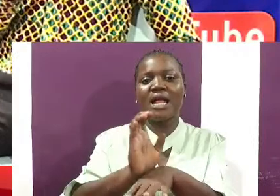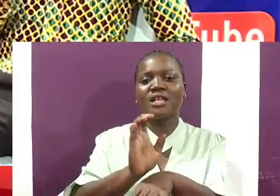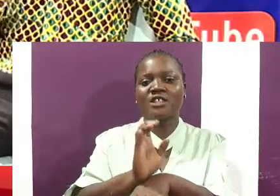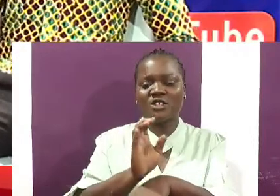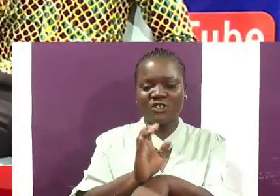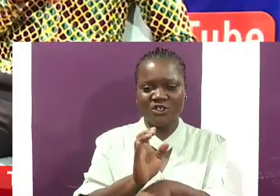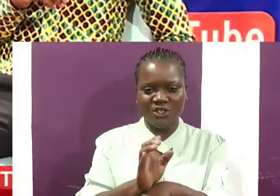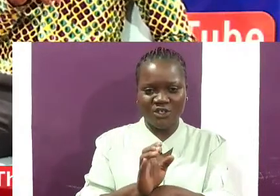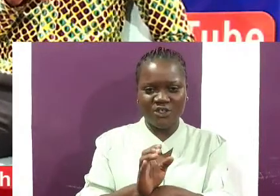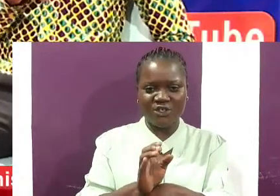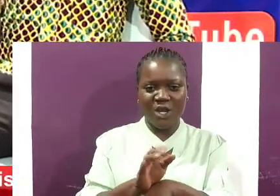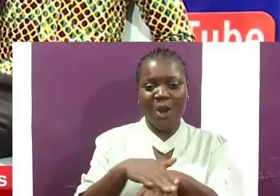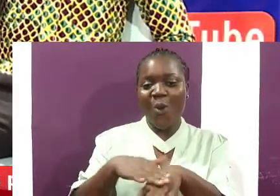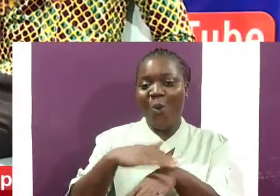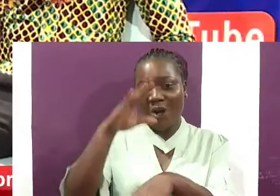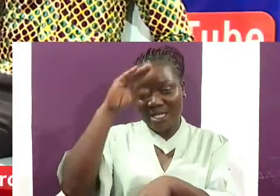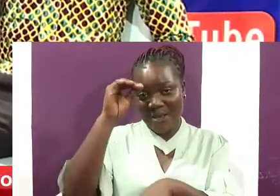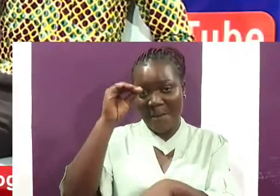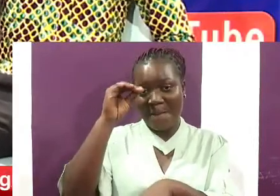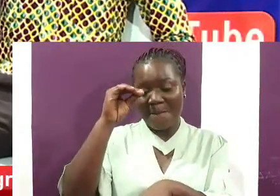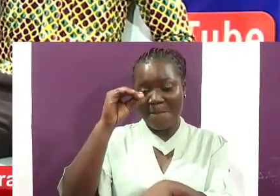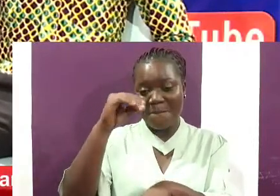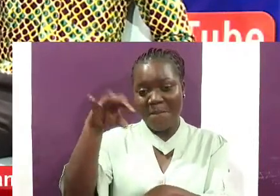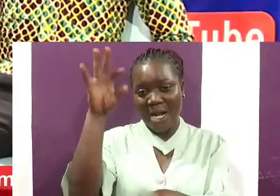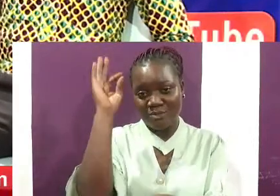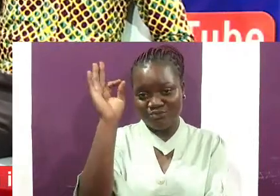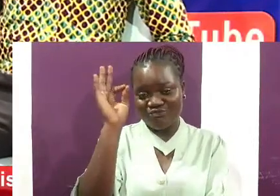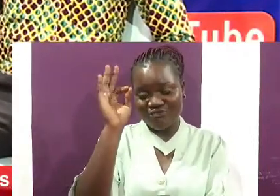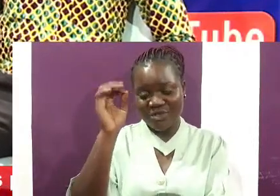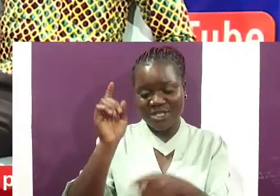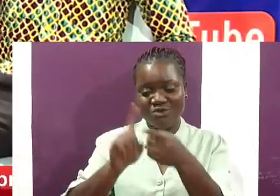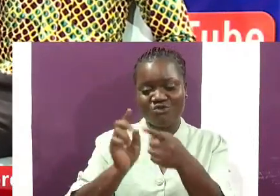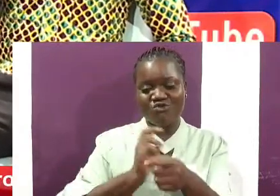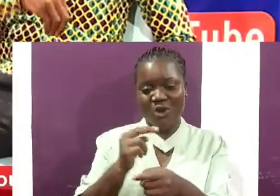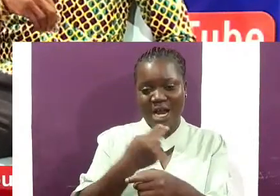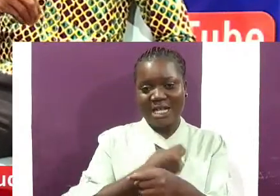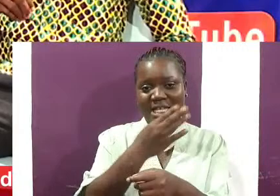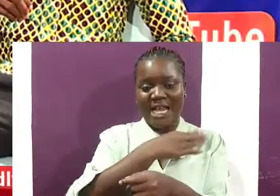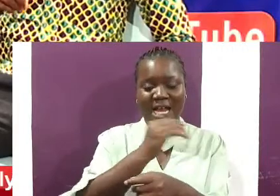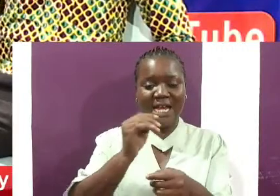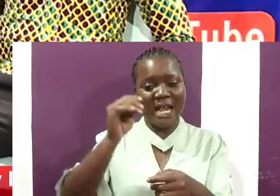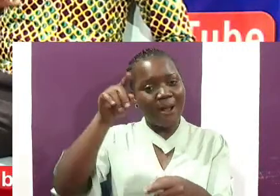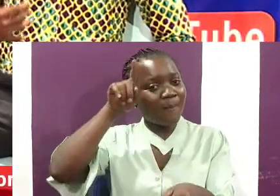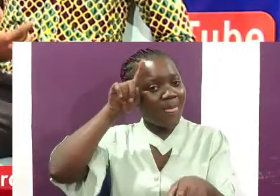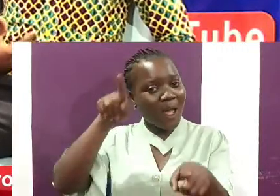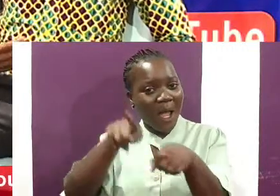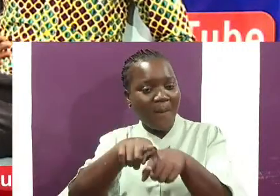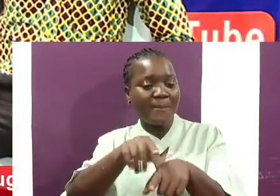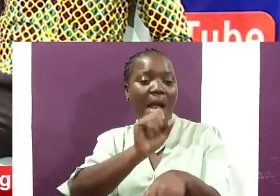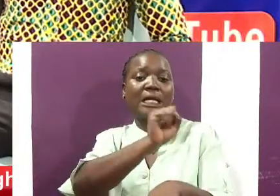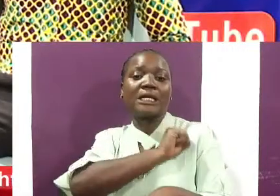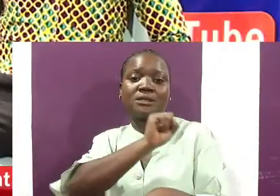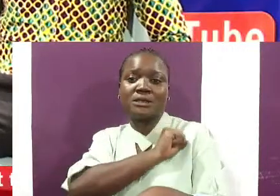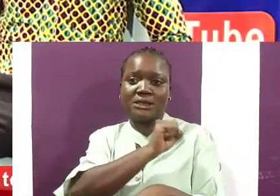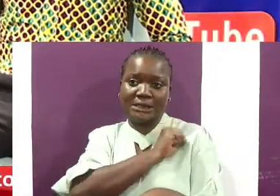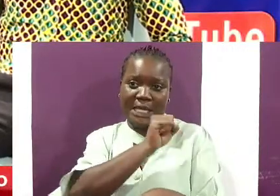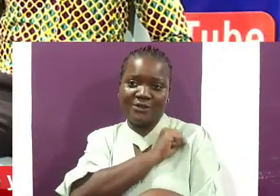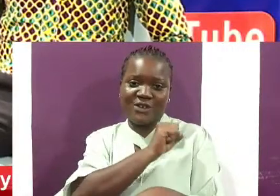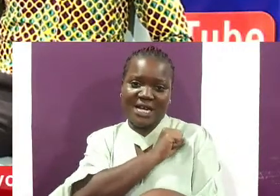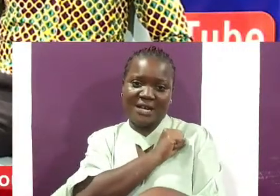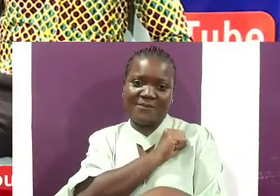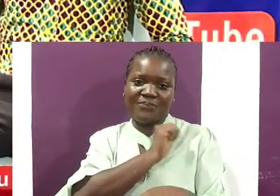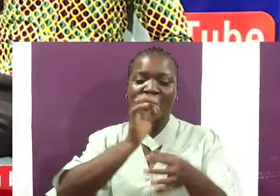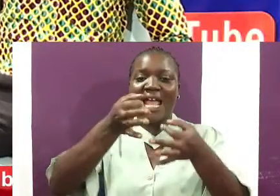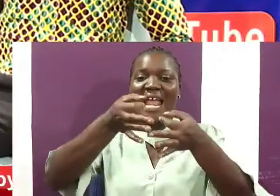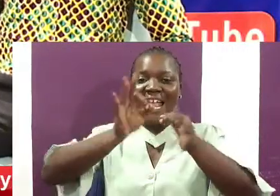upon so aye kradu. Se obe translate every bofu kasemu, abachi kasemu. Na yenu dedu dua yenti minti brofi ni. Then